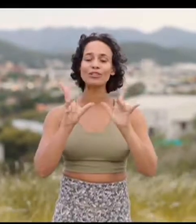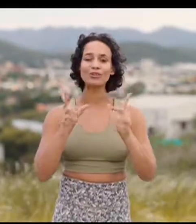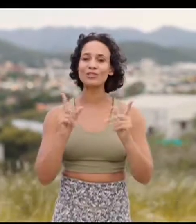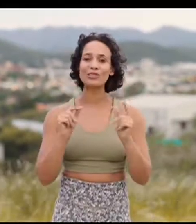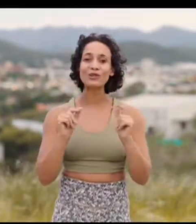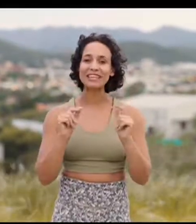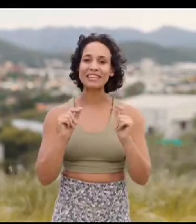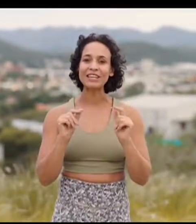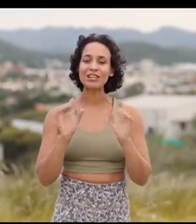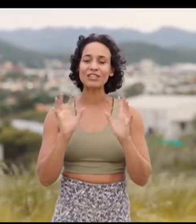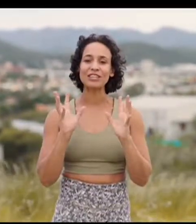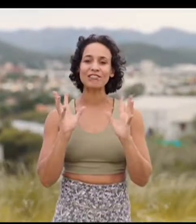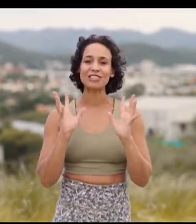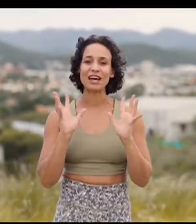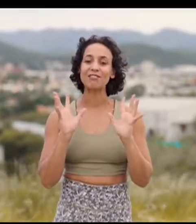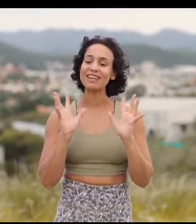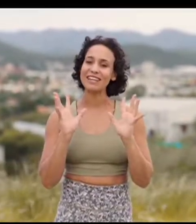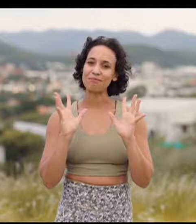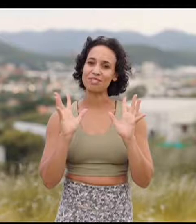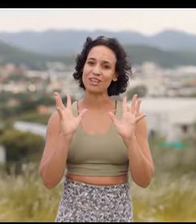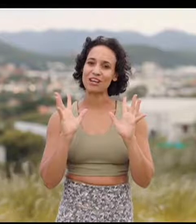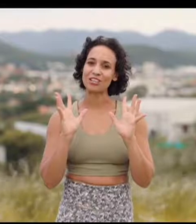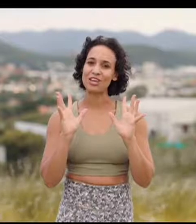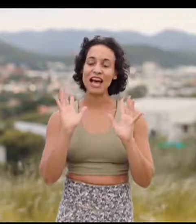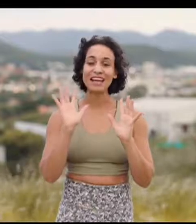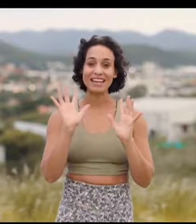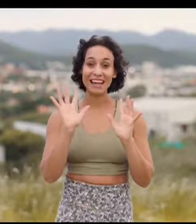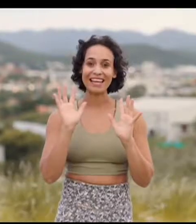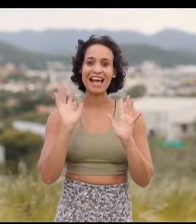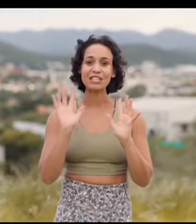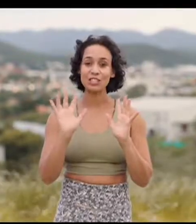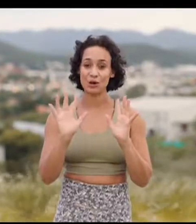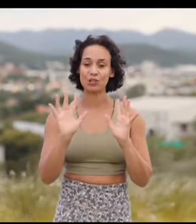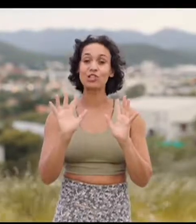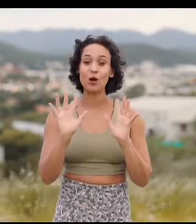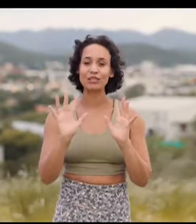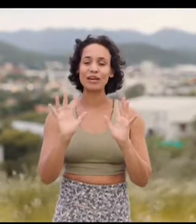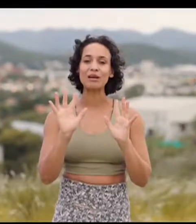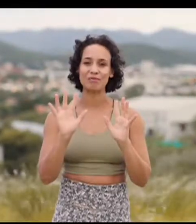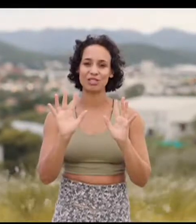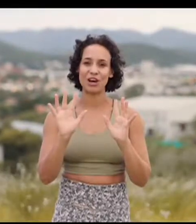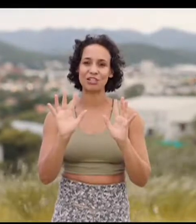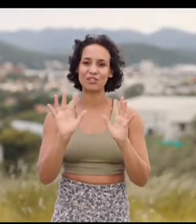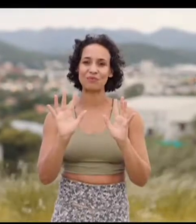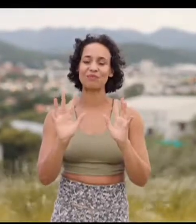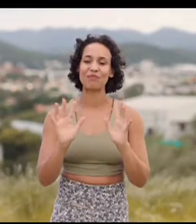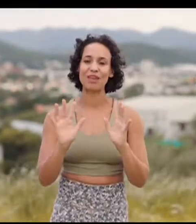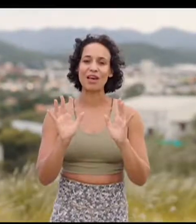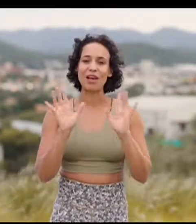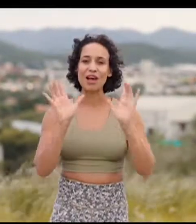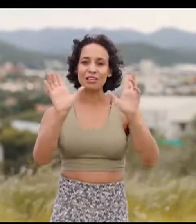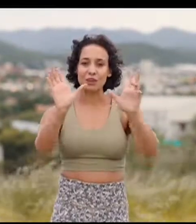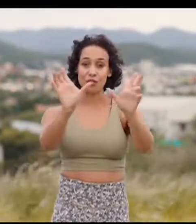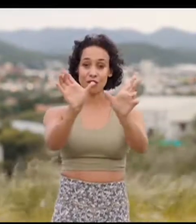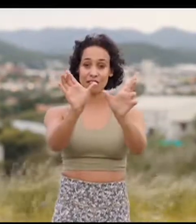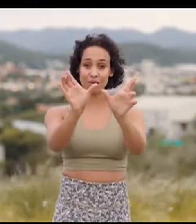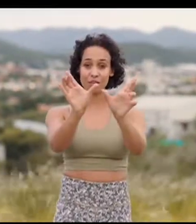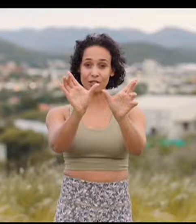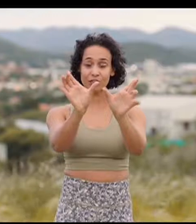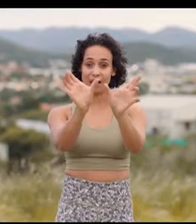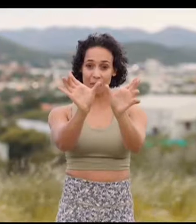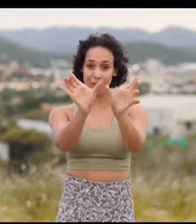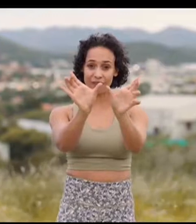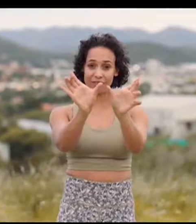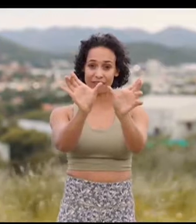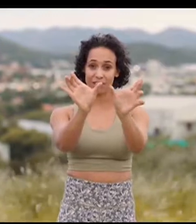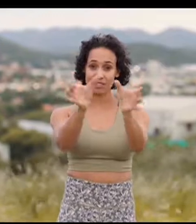and all the tools you need to give yourself a neck massage, a neck and shoulder massage. So first,